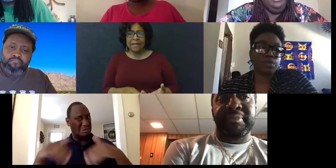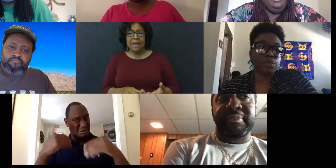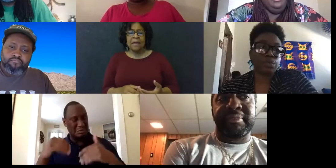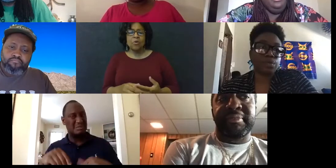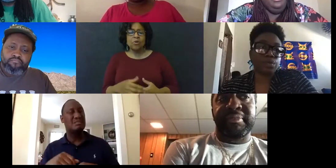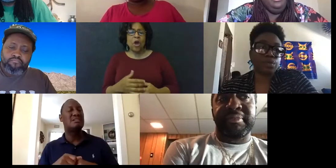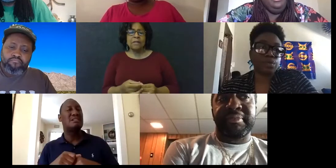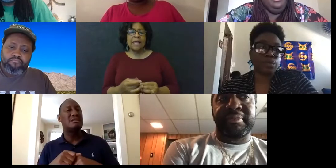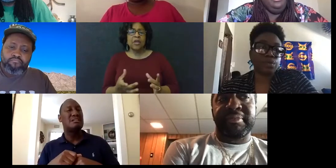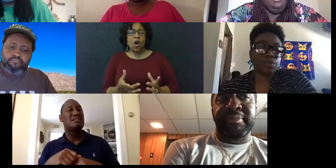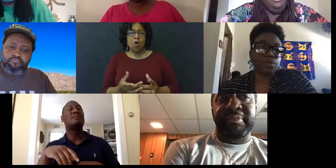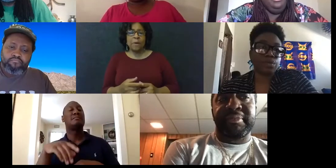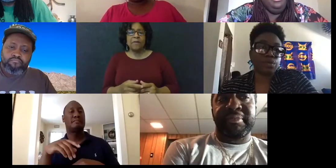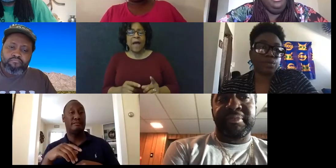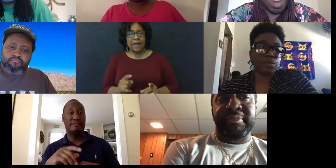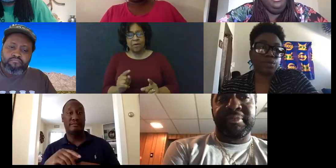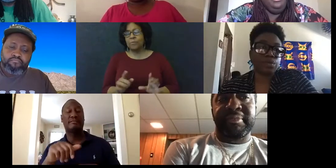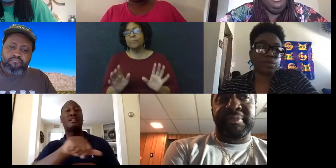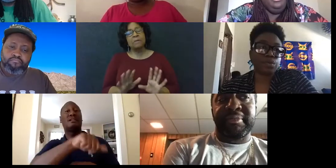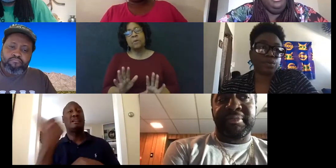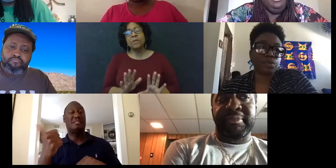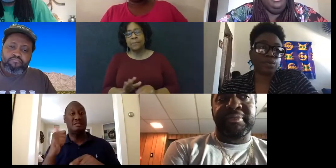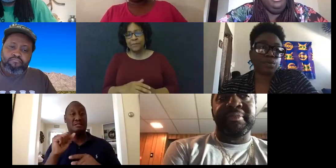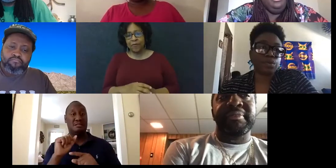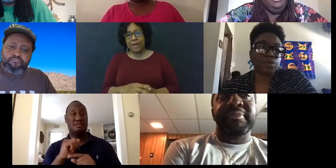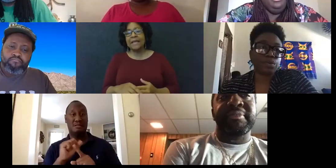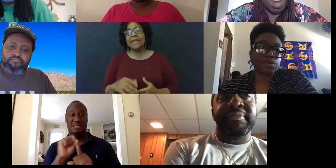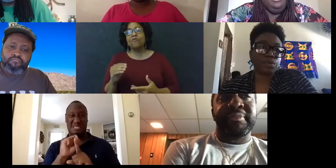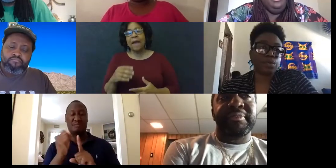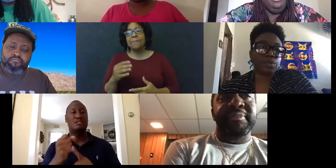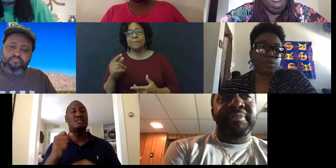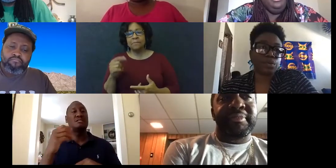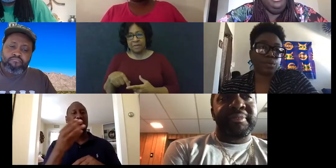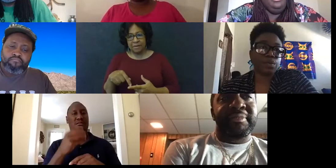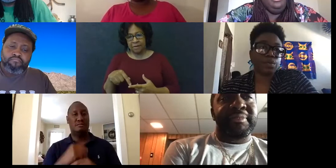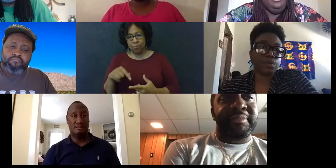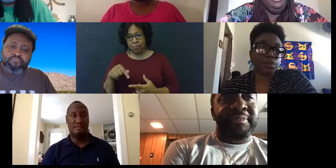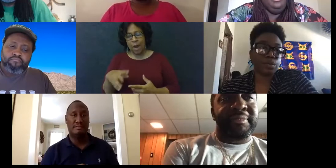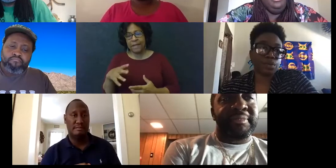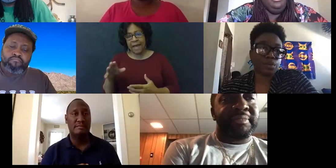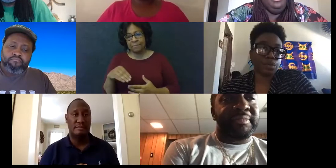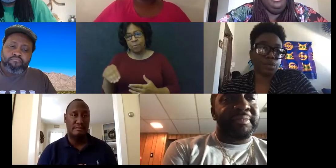man got let go. But I was out with a couple of friends and they grabbed